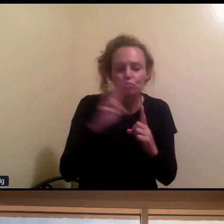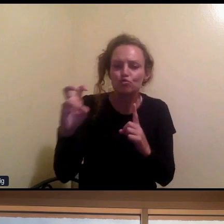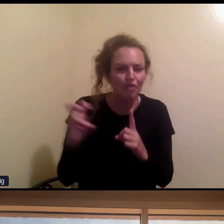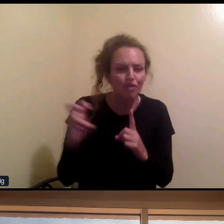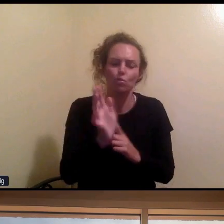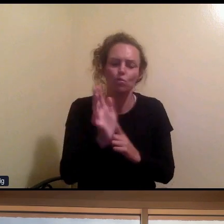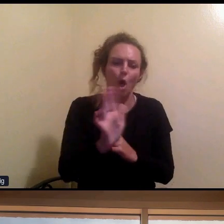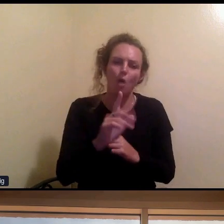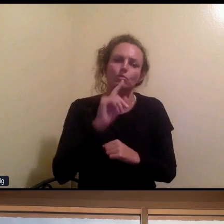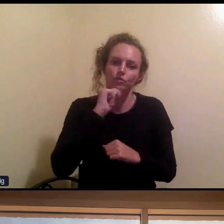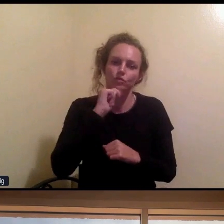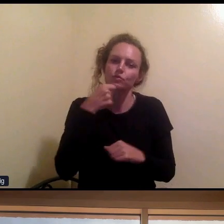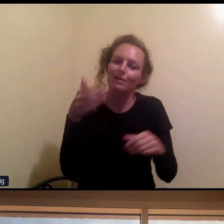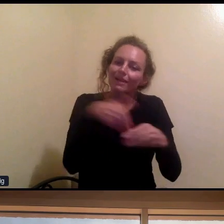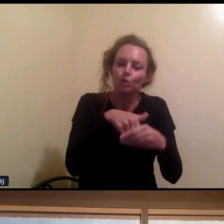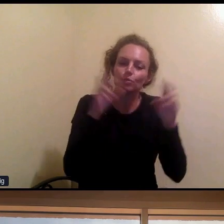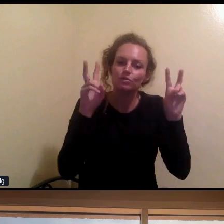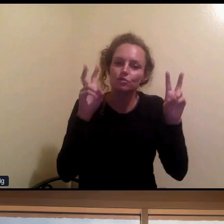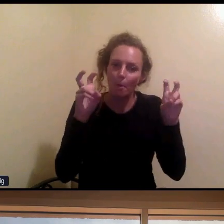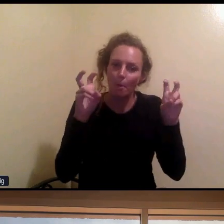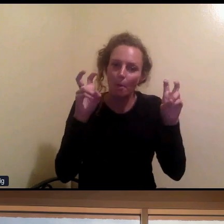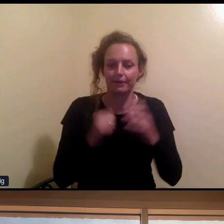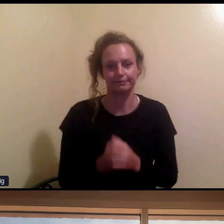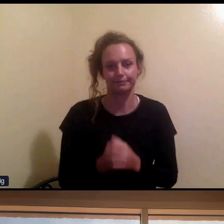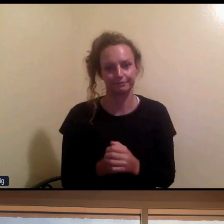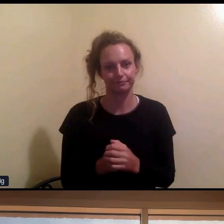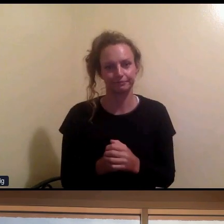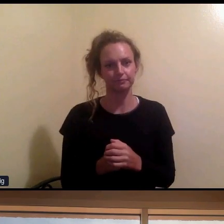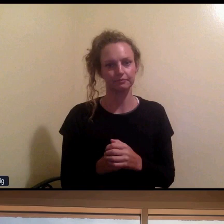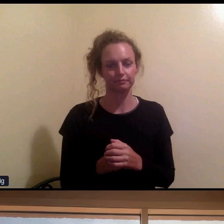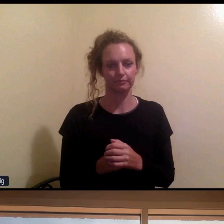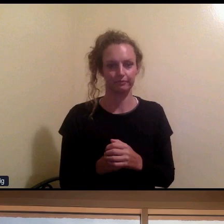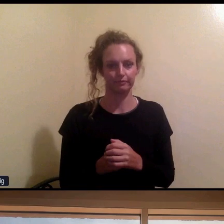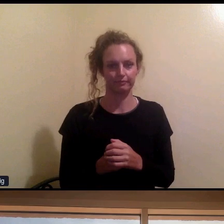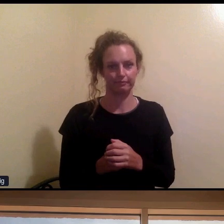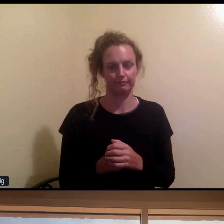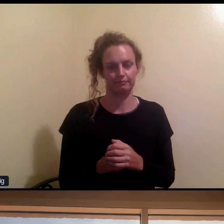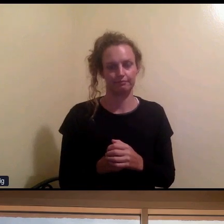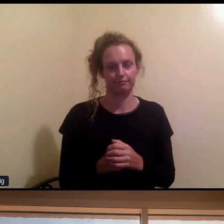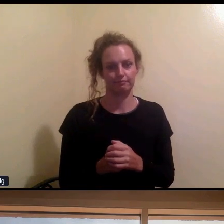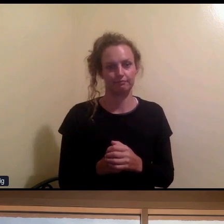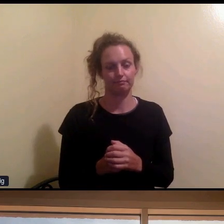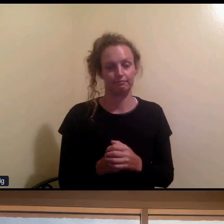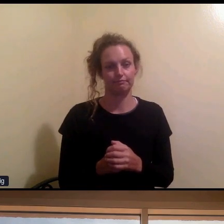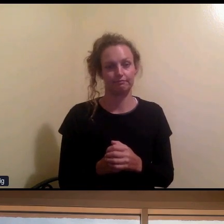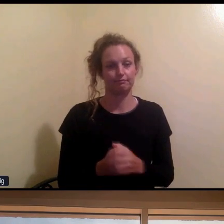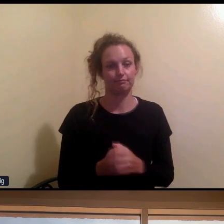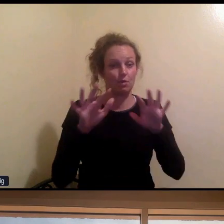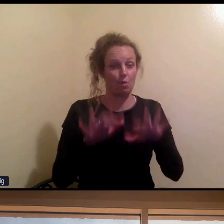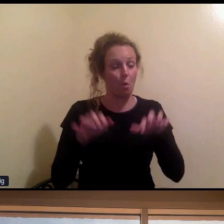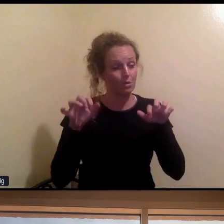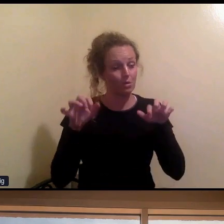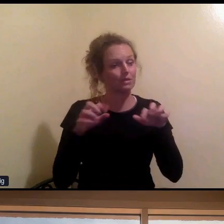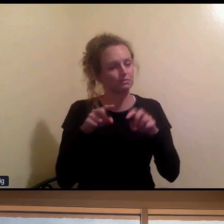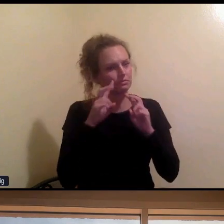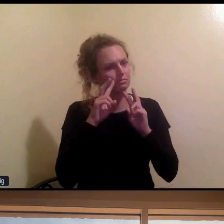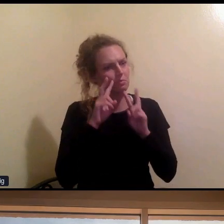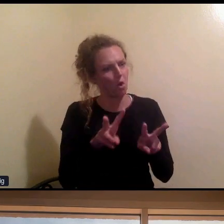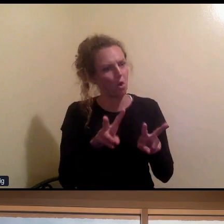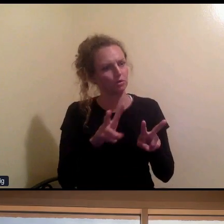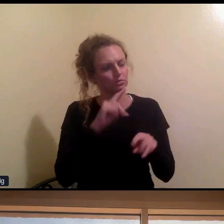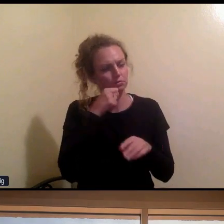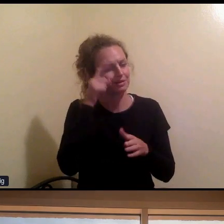my co-host, the viewers will experience really what it